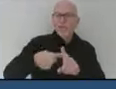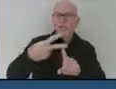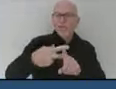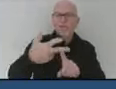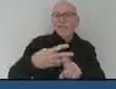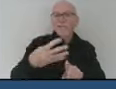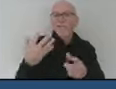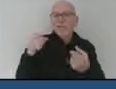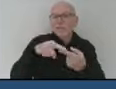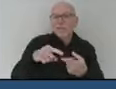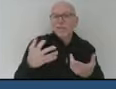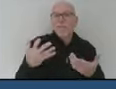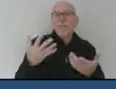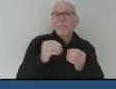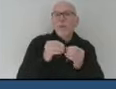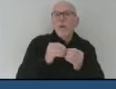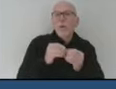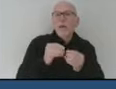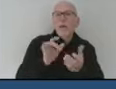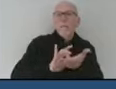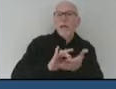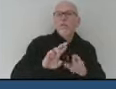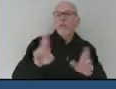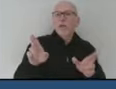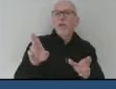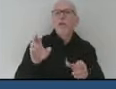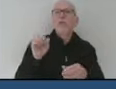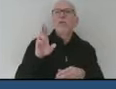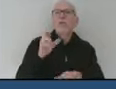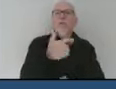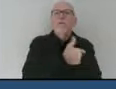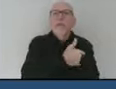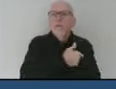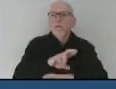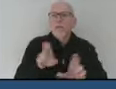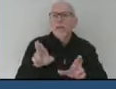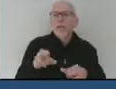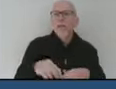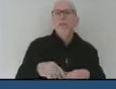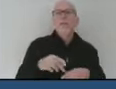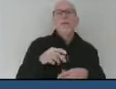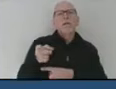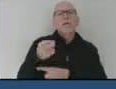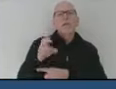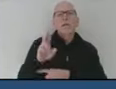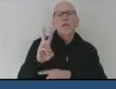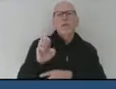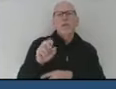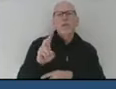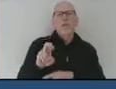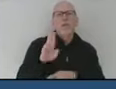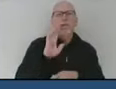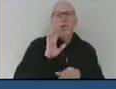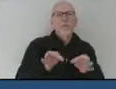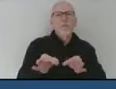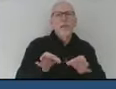widespread distribution of a vaccine, or plural vaccines. And Dr. Weaver on the line will give us an update on